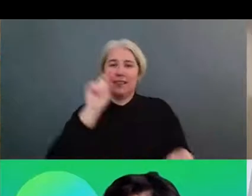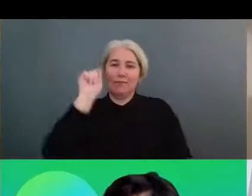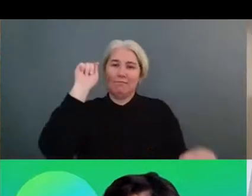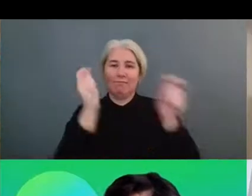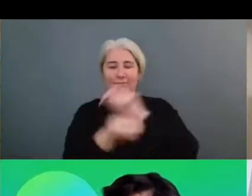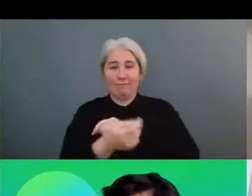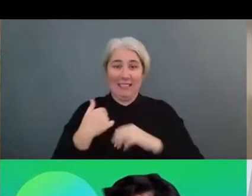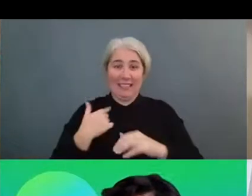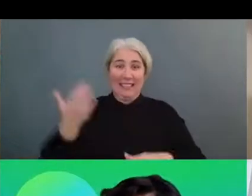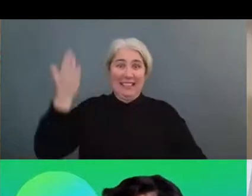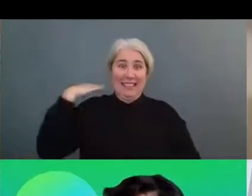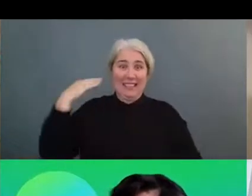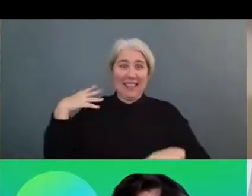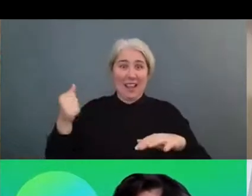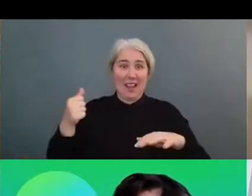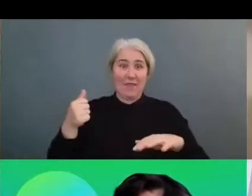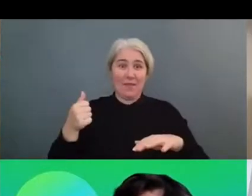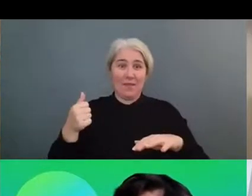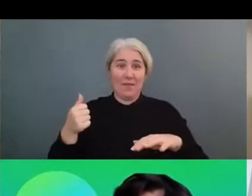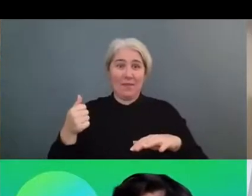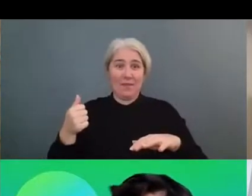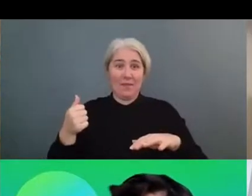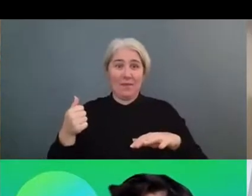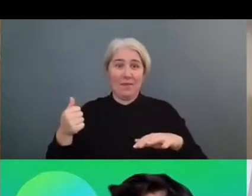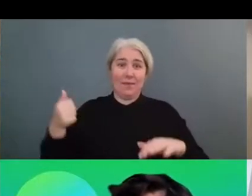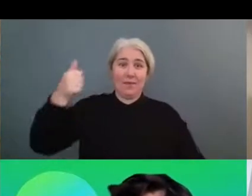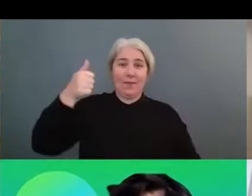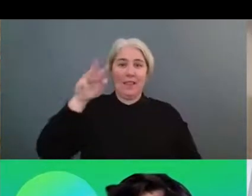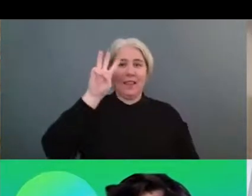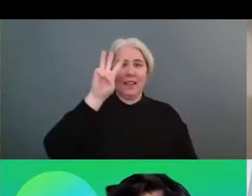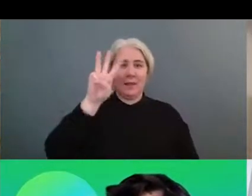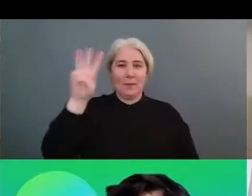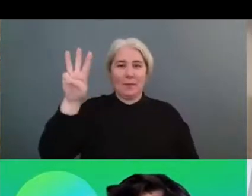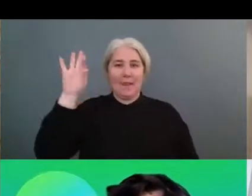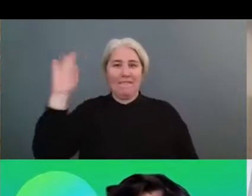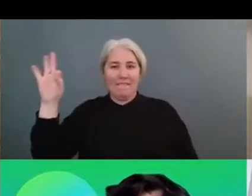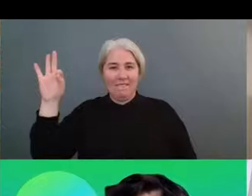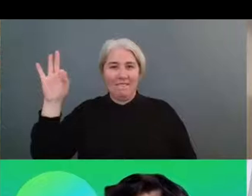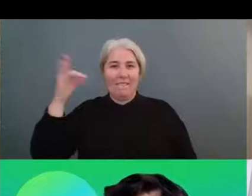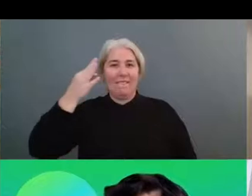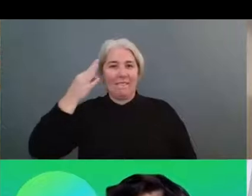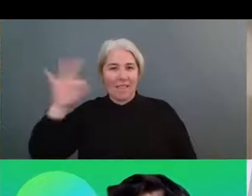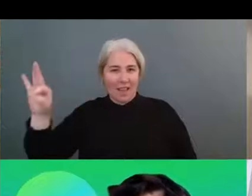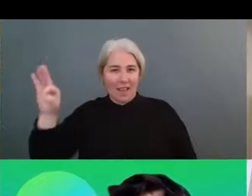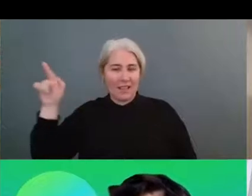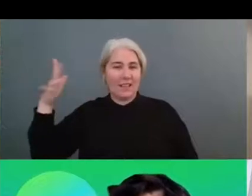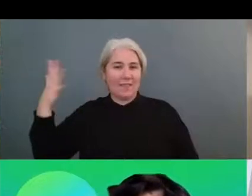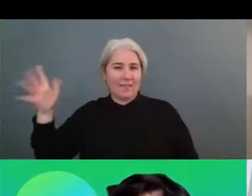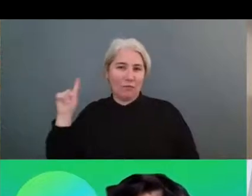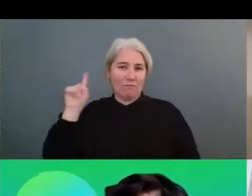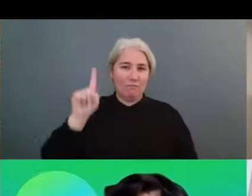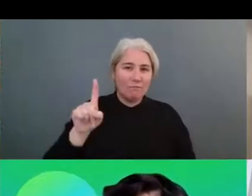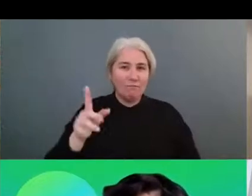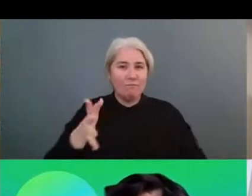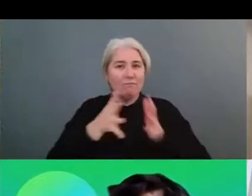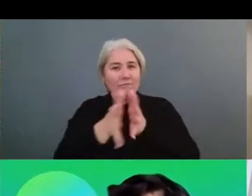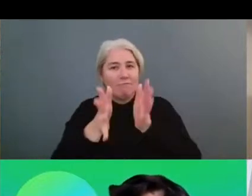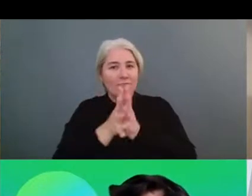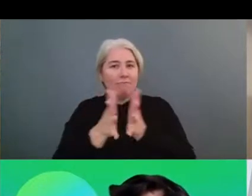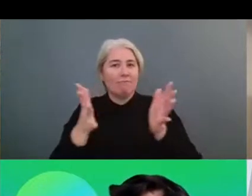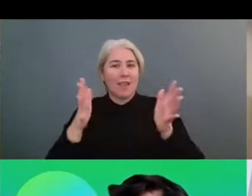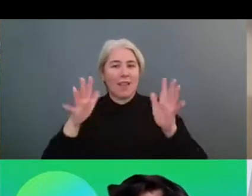of sports at World Fund France. We will now talk about the commitments of